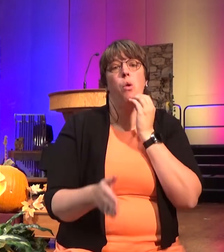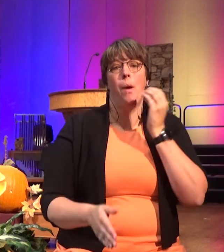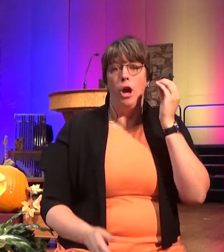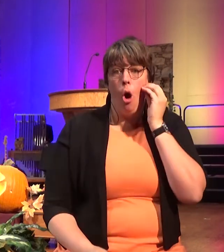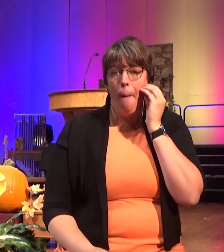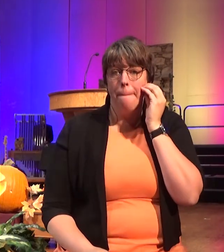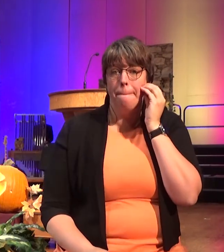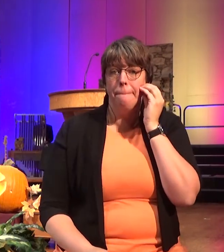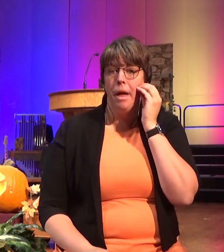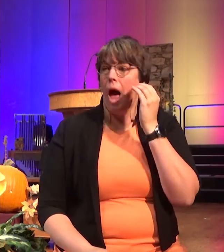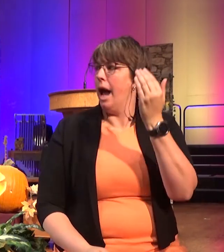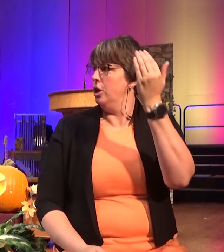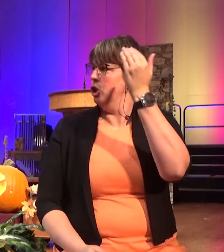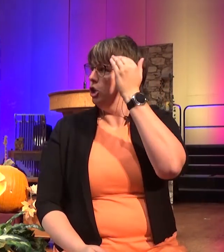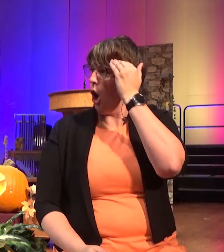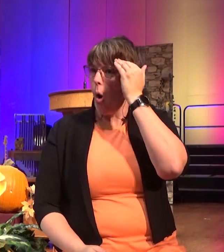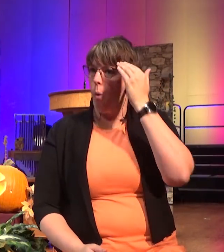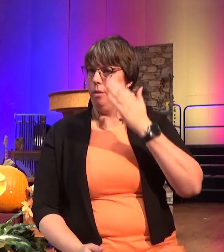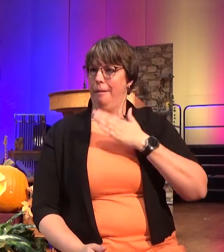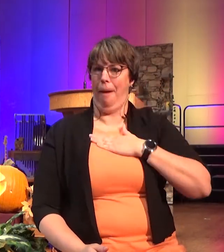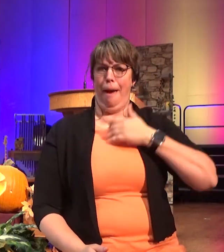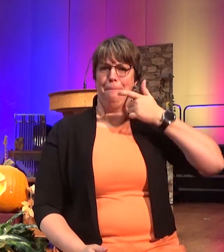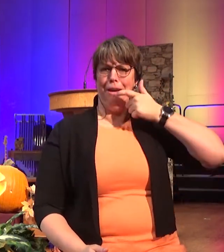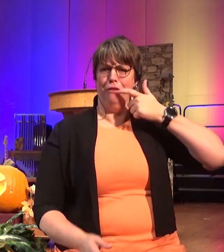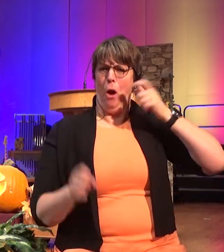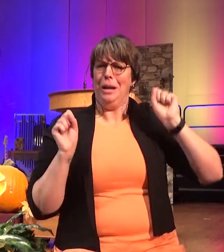that my microphone can work. That's my intention.